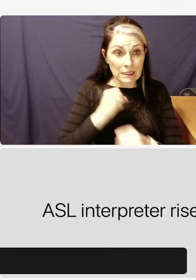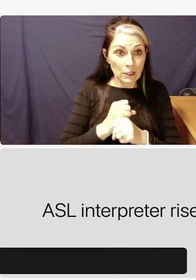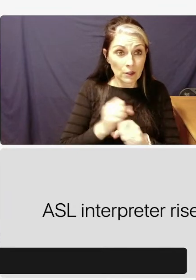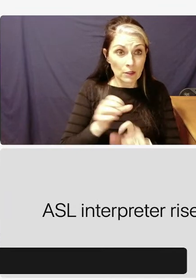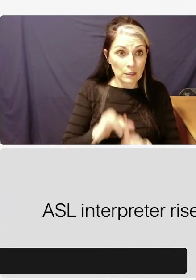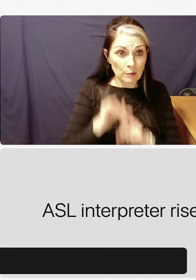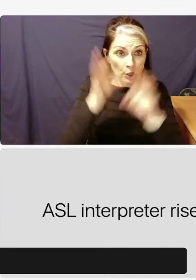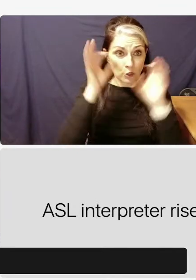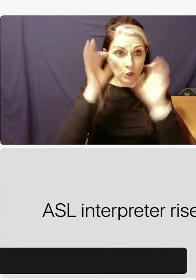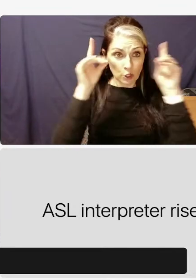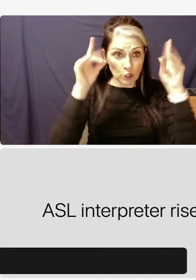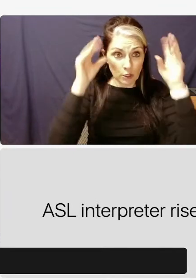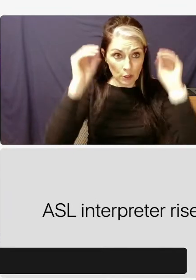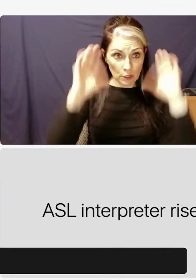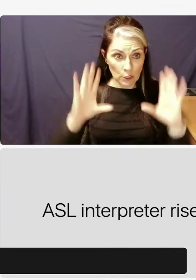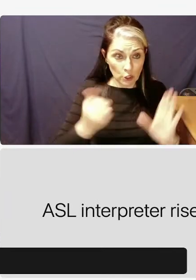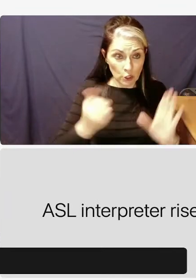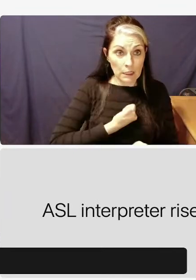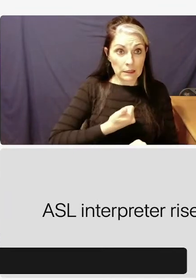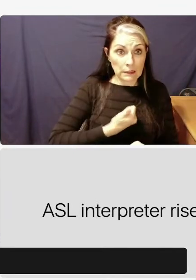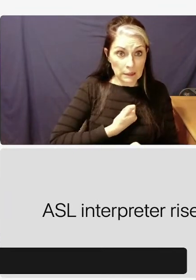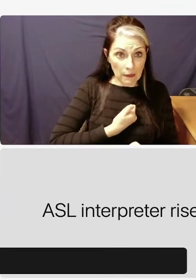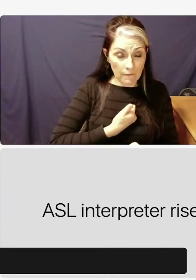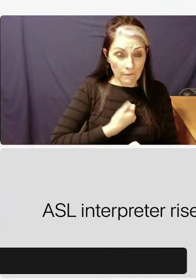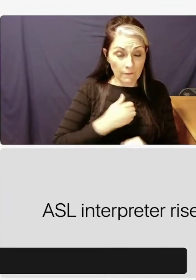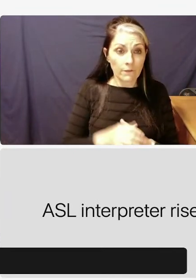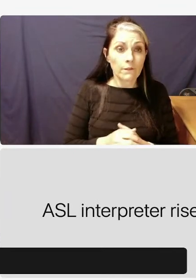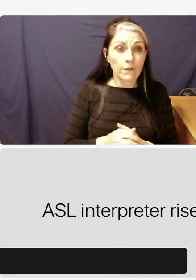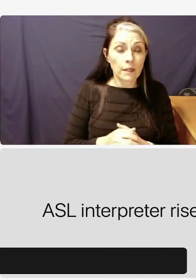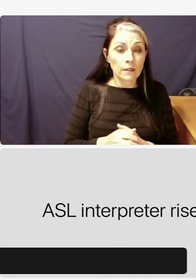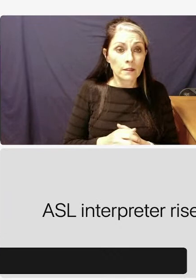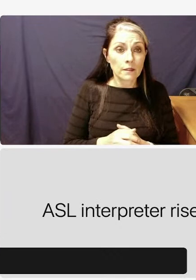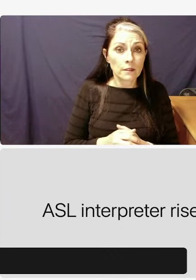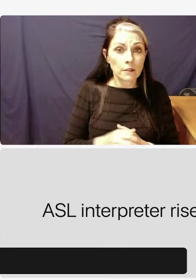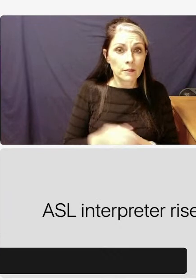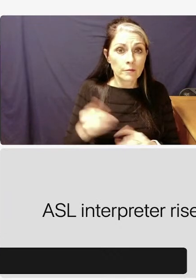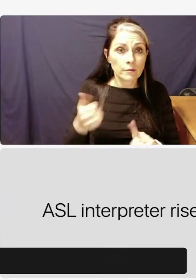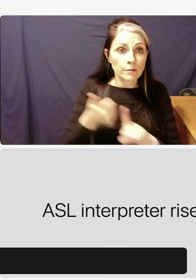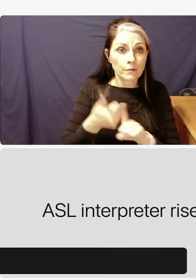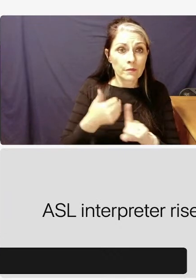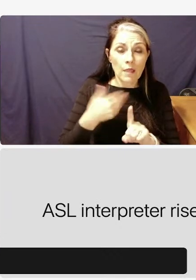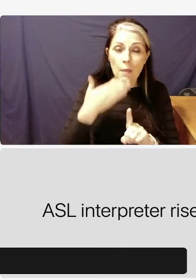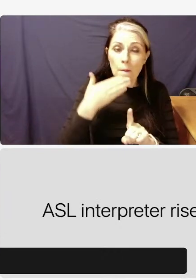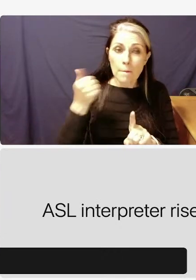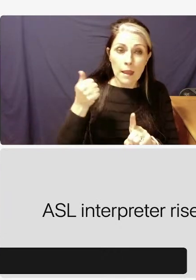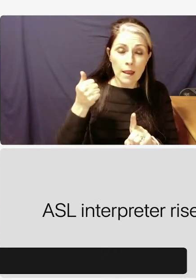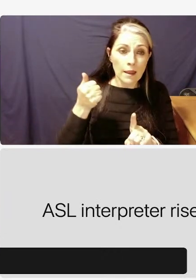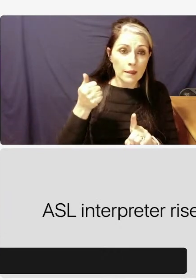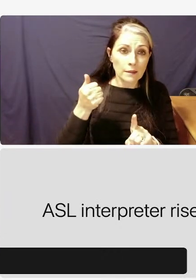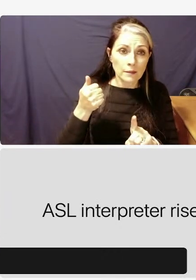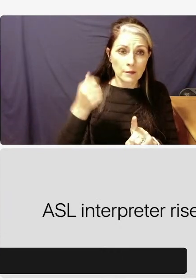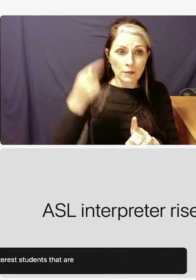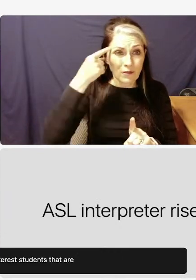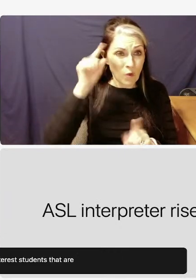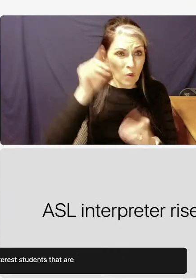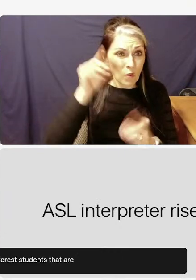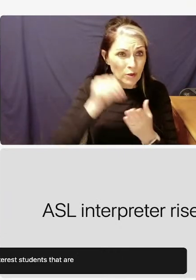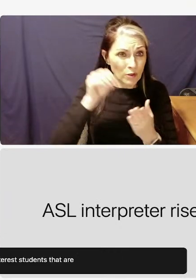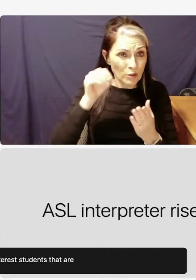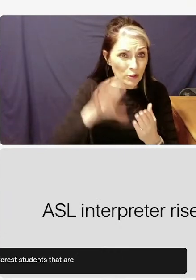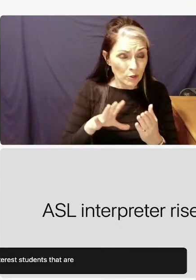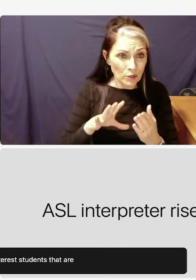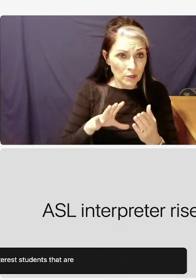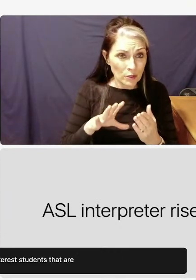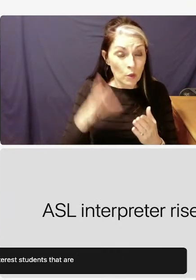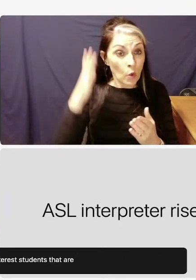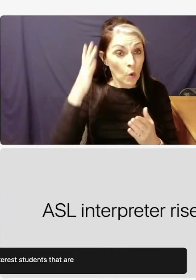educator teacher uh you you always had the best interest student-centered uh and that's